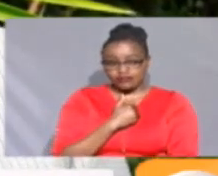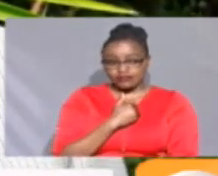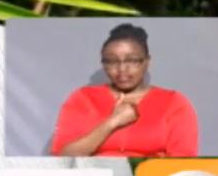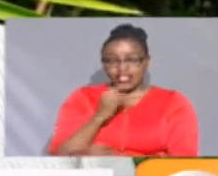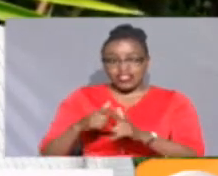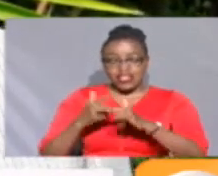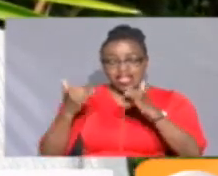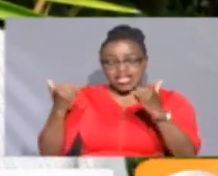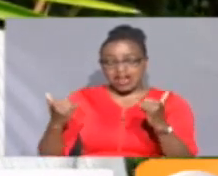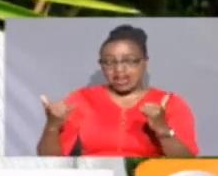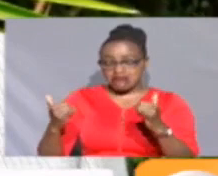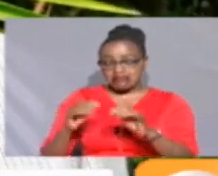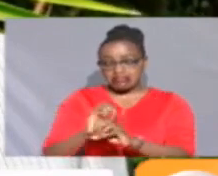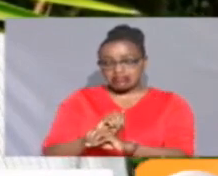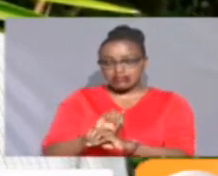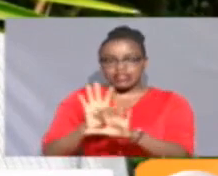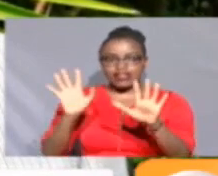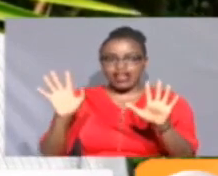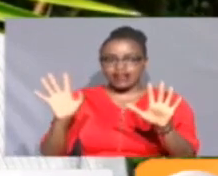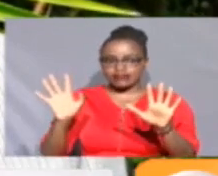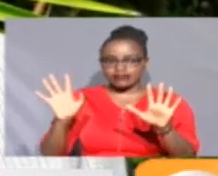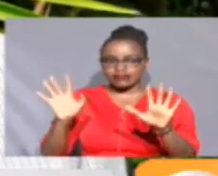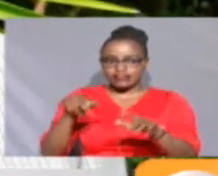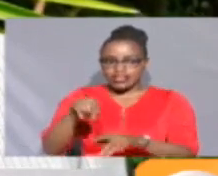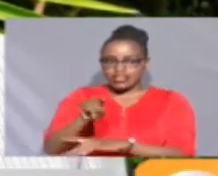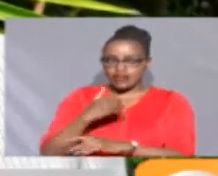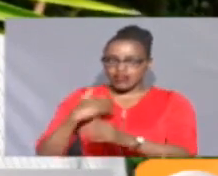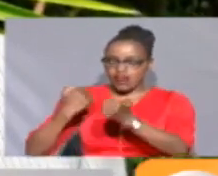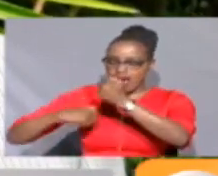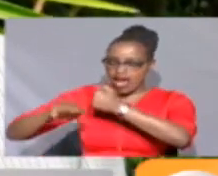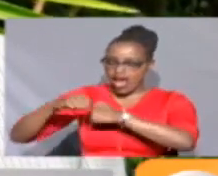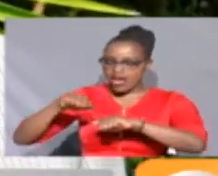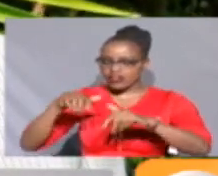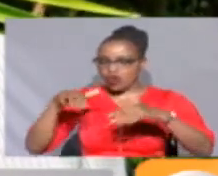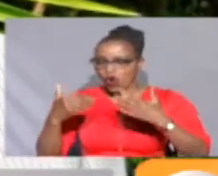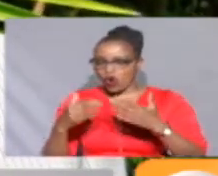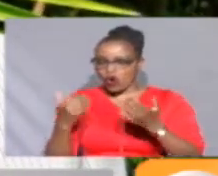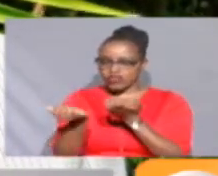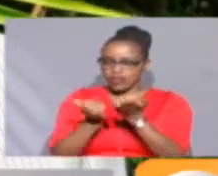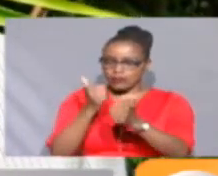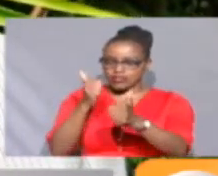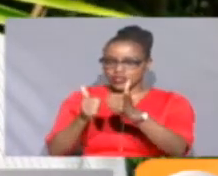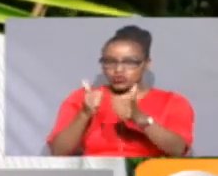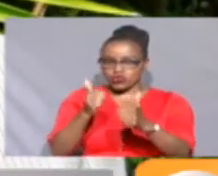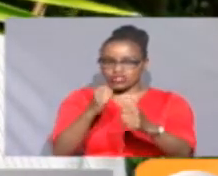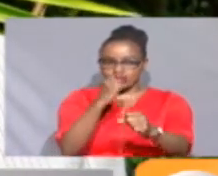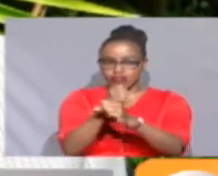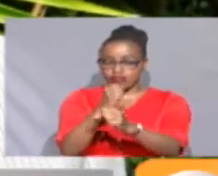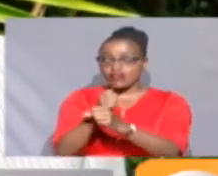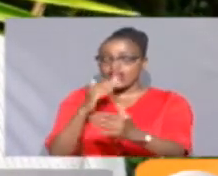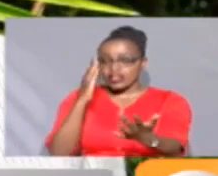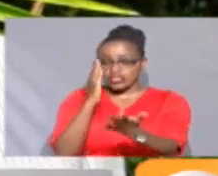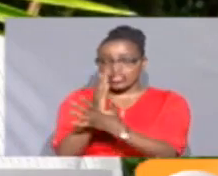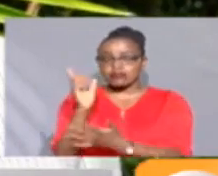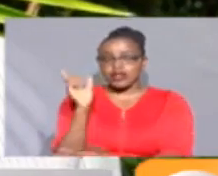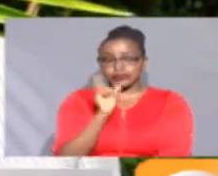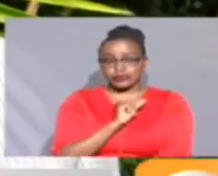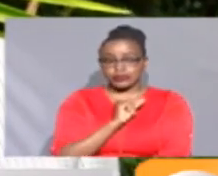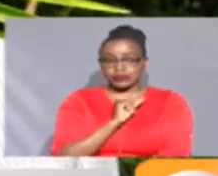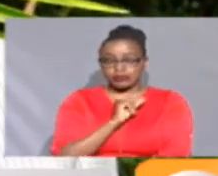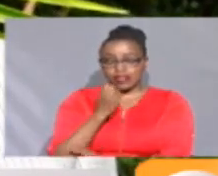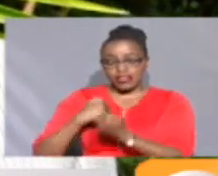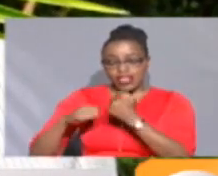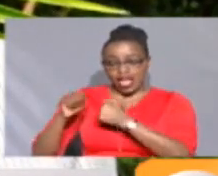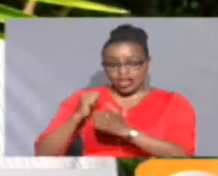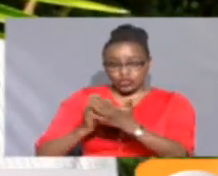and then now it comes out that there are certain activities or transactions that have justified